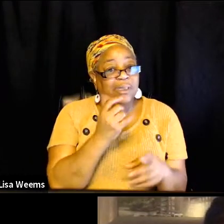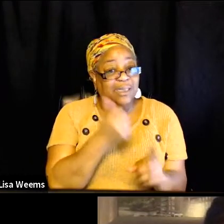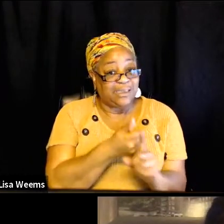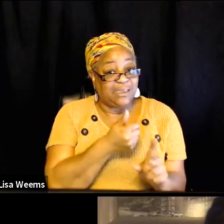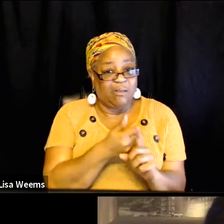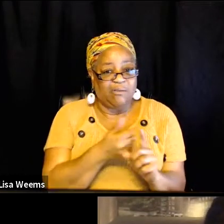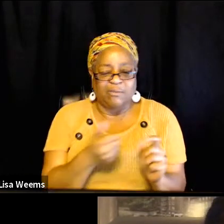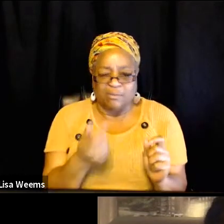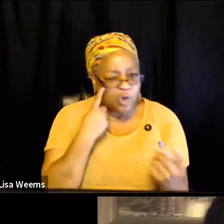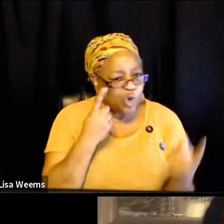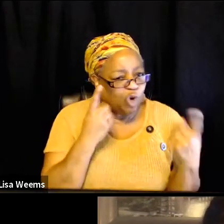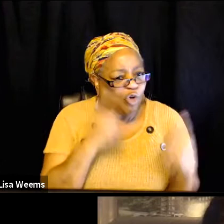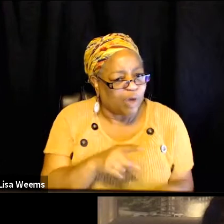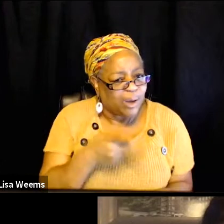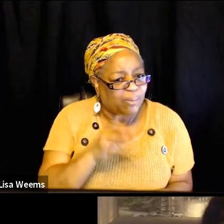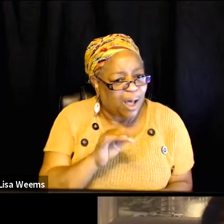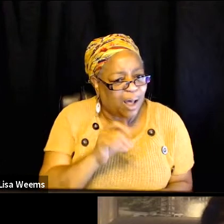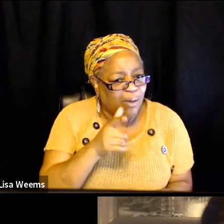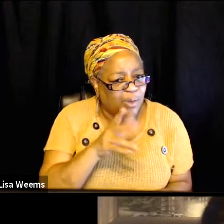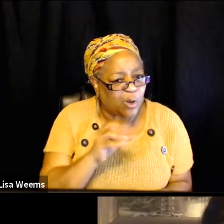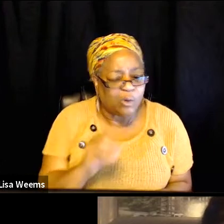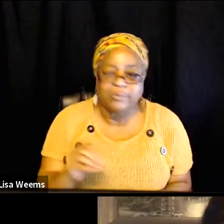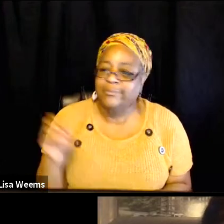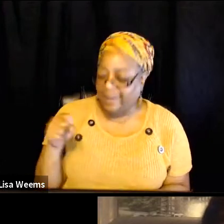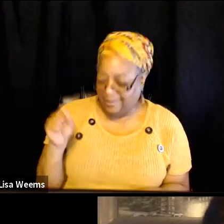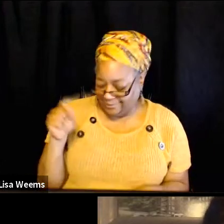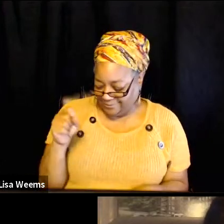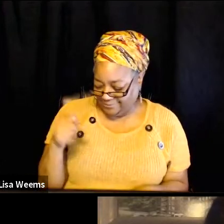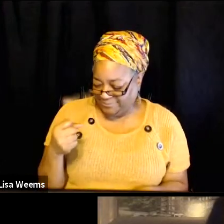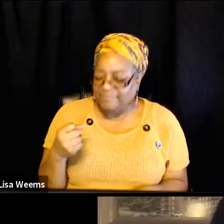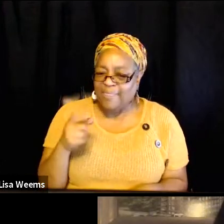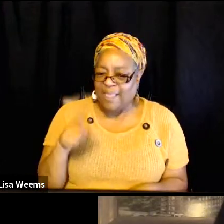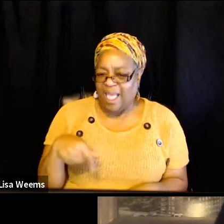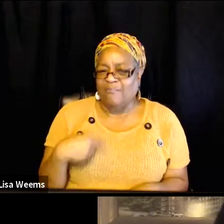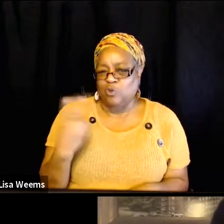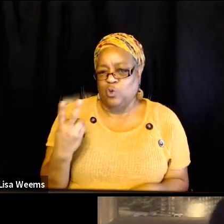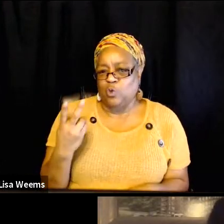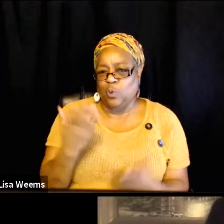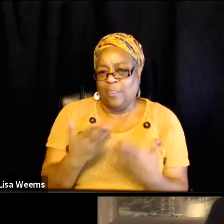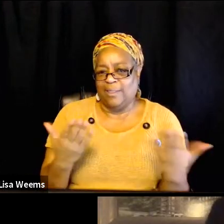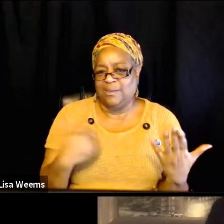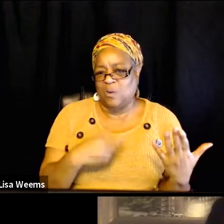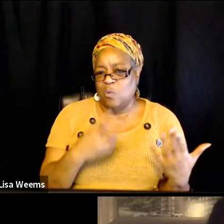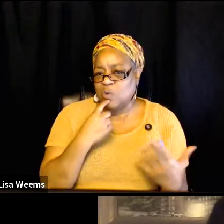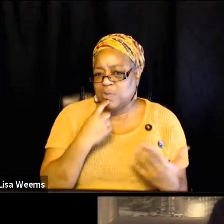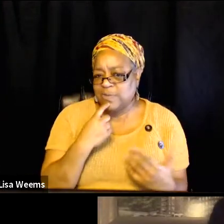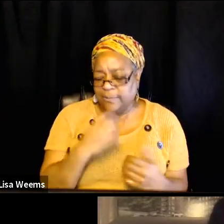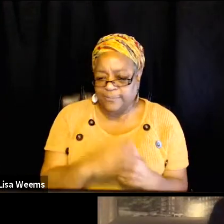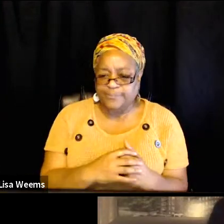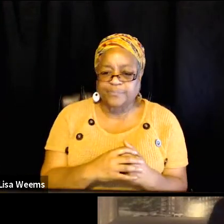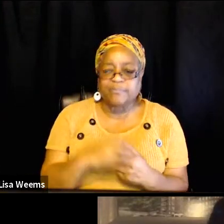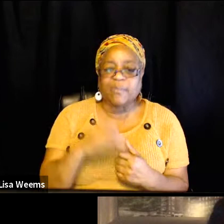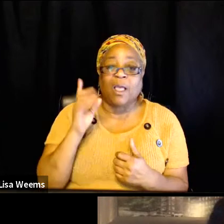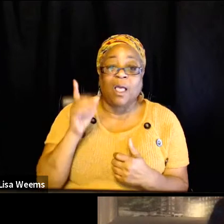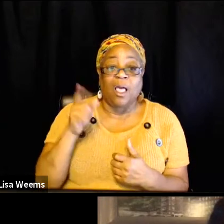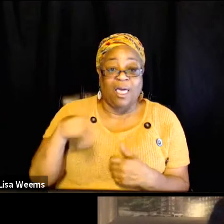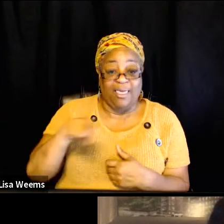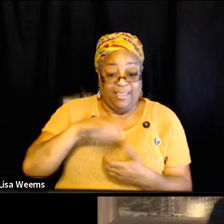Yeah, absolutely. And there's two things I want to say about this. So this